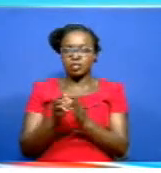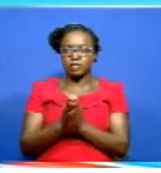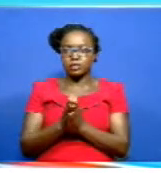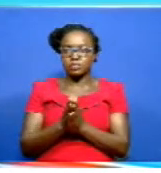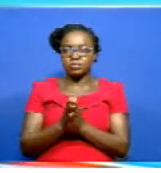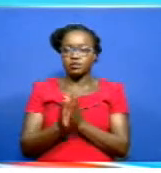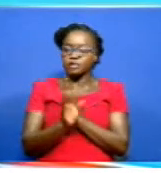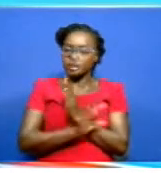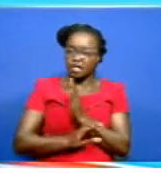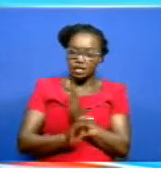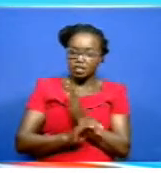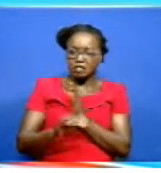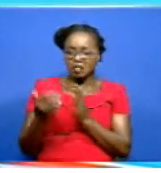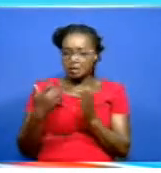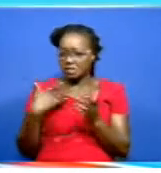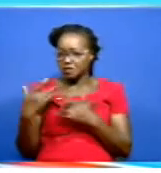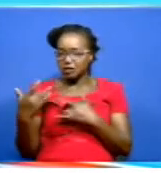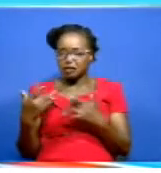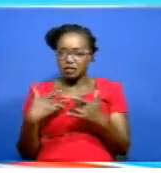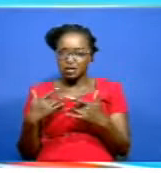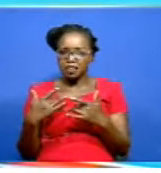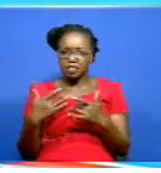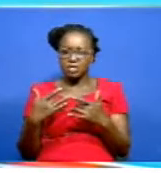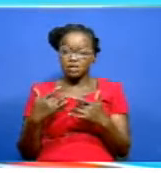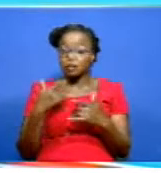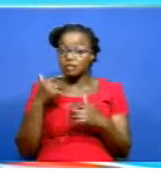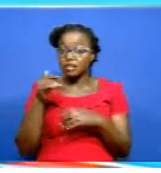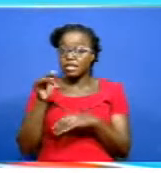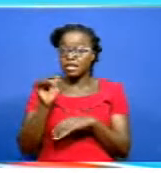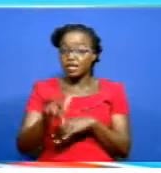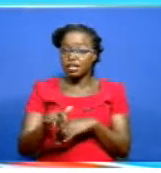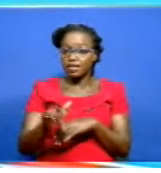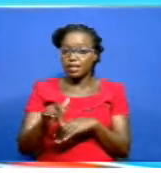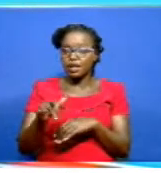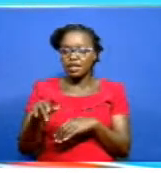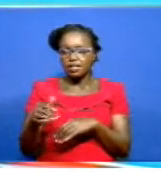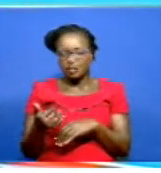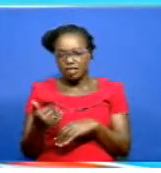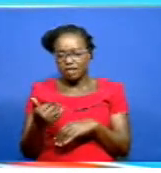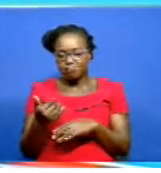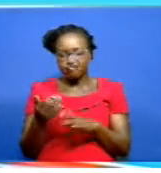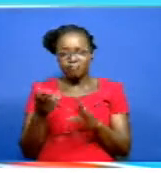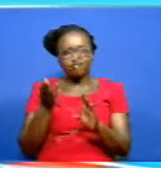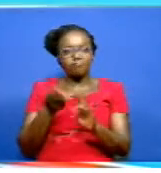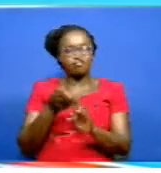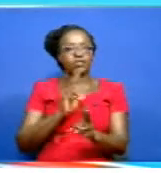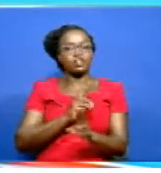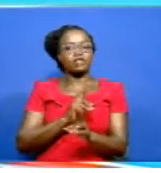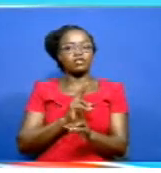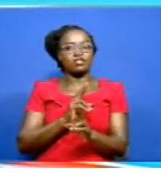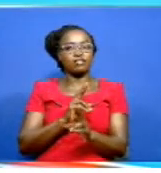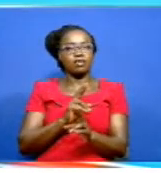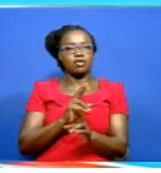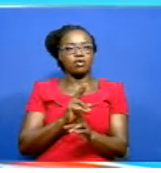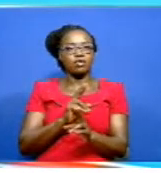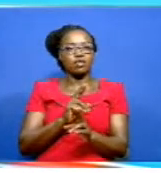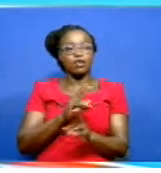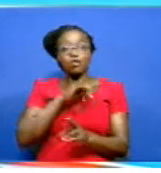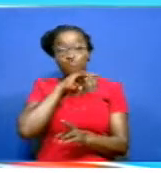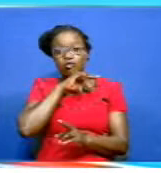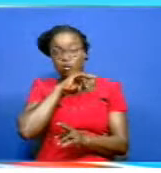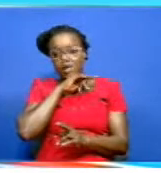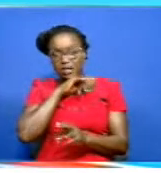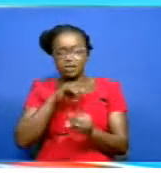raised concern, as I had alluded earlier, with some of them suspending, including very own Uganda